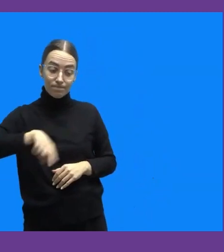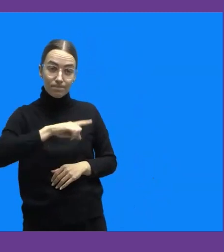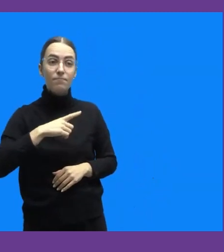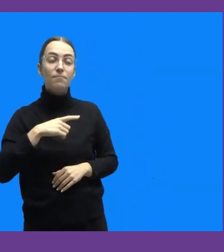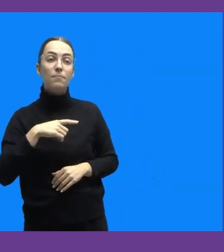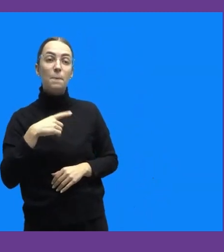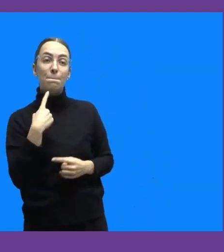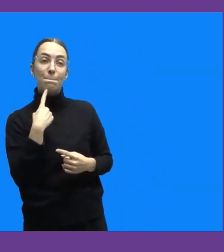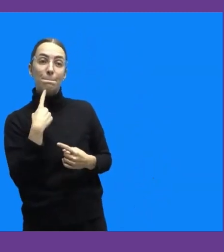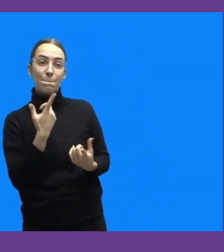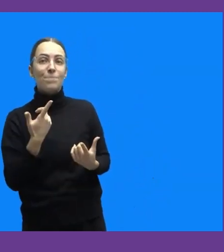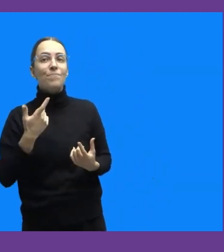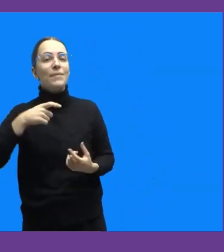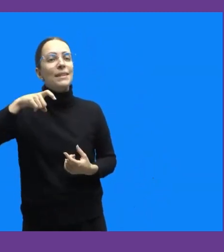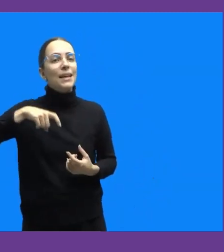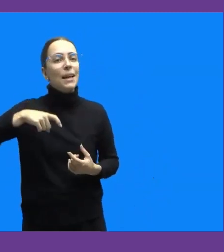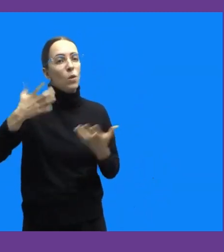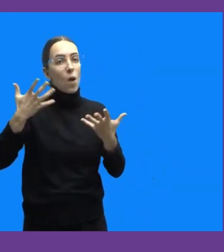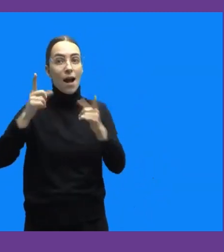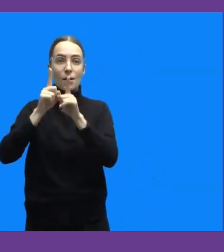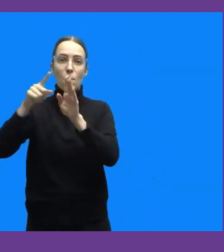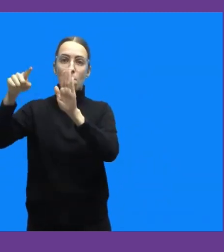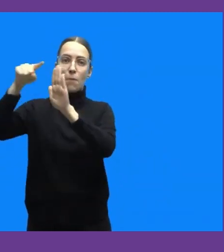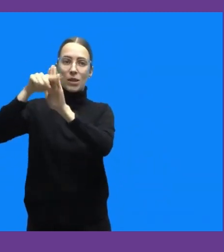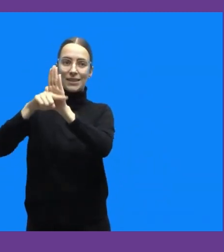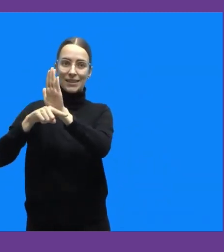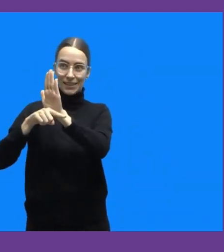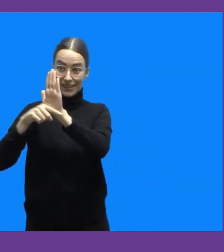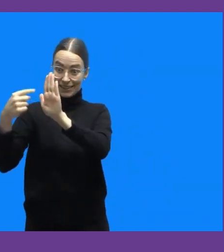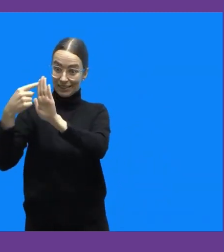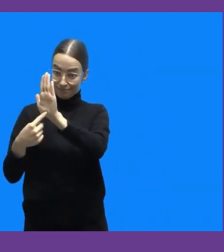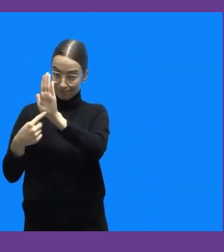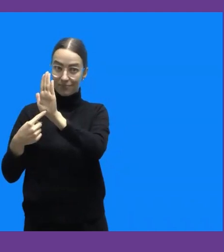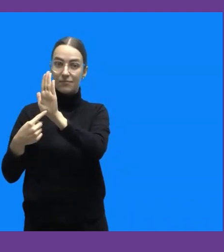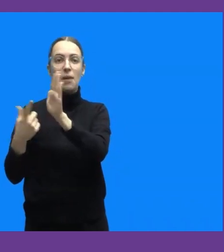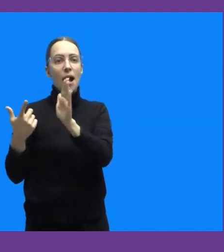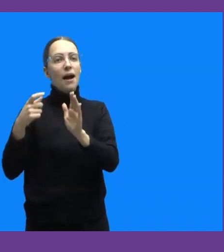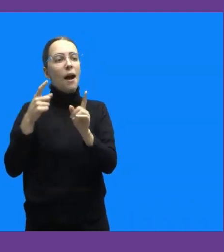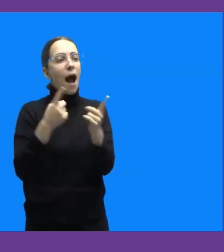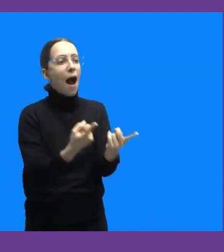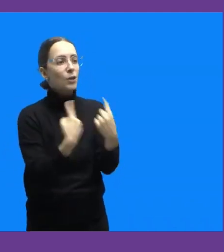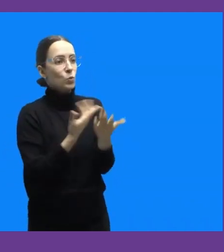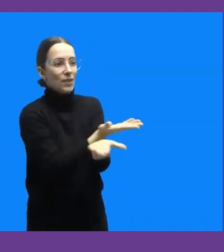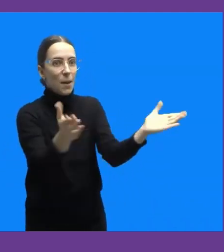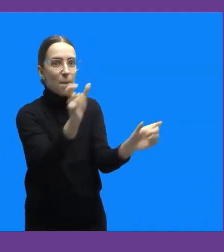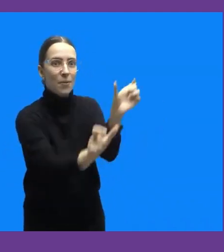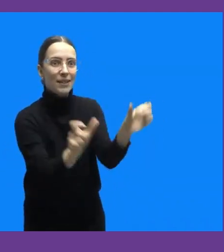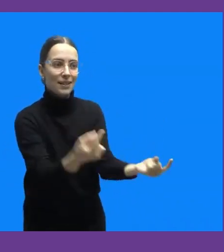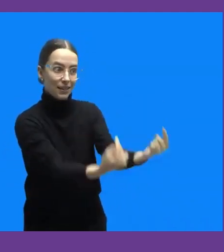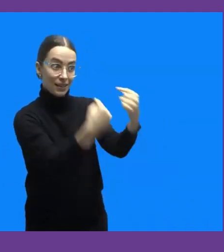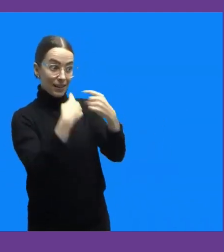community, we developed within a project a design of an